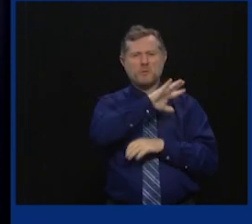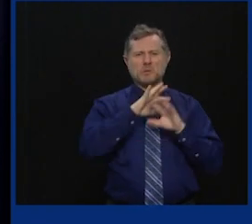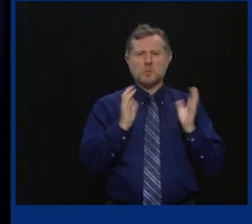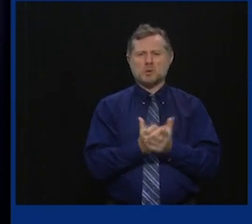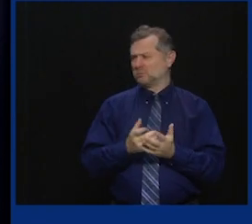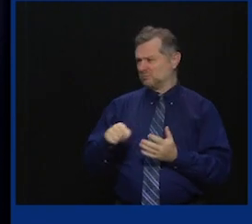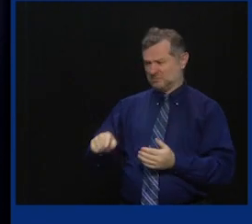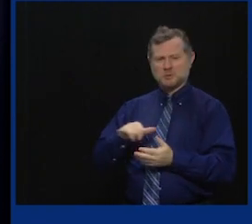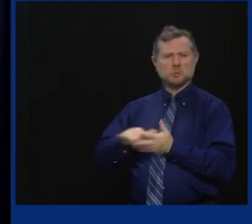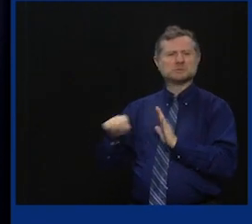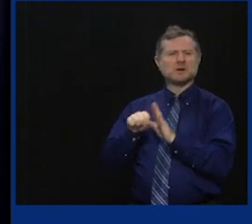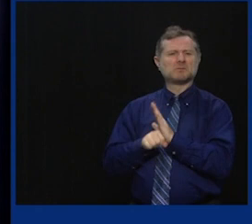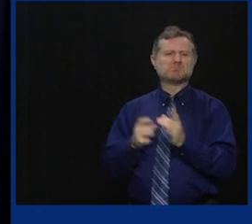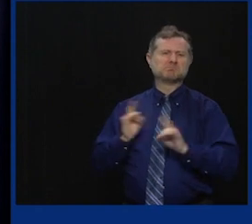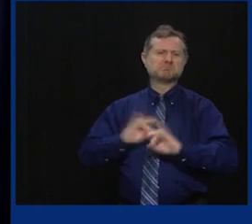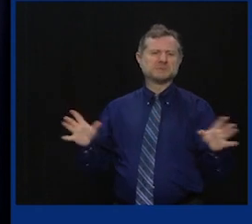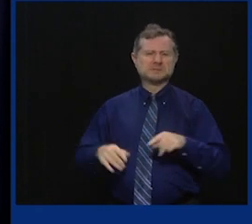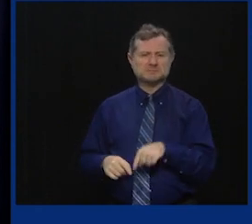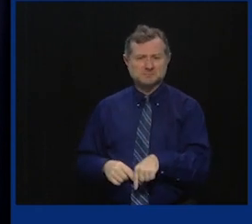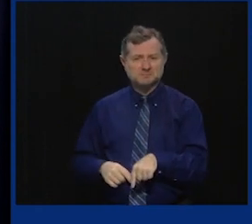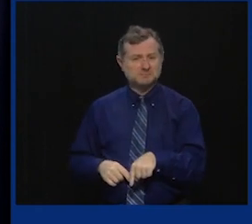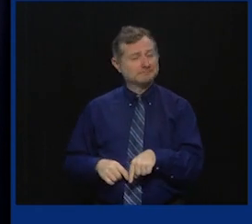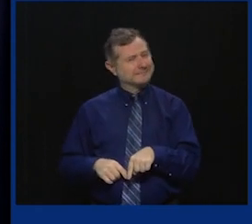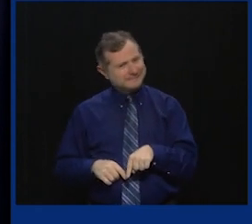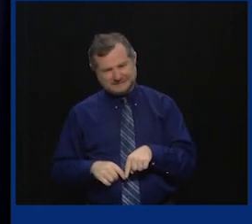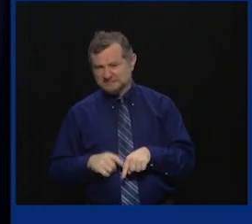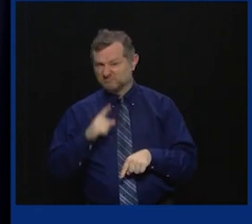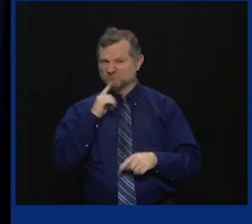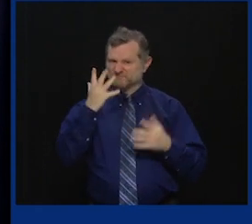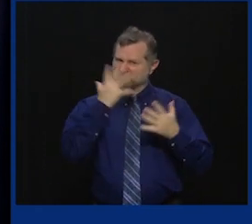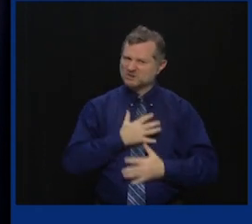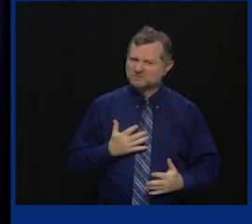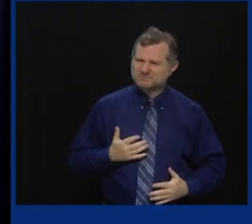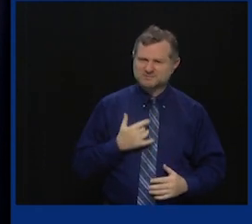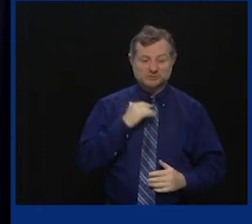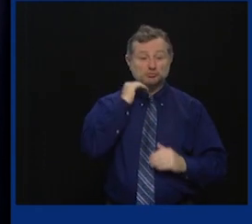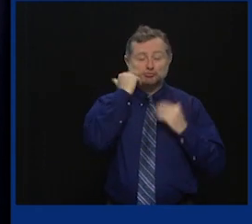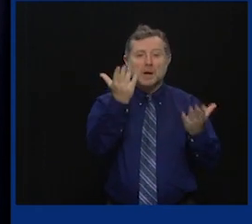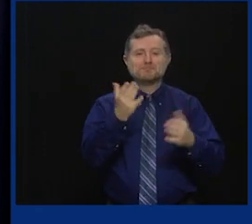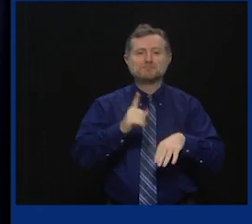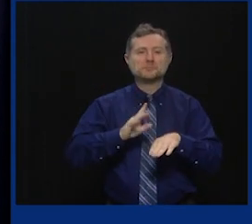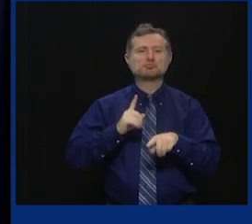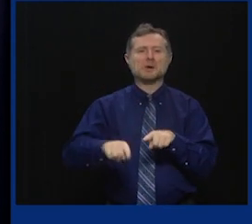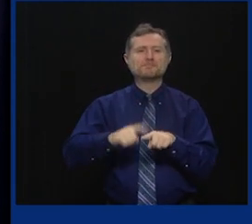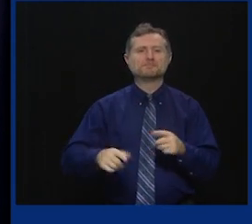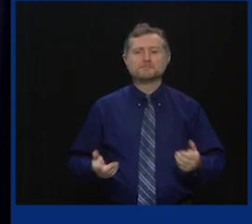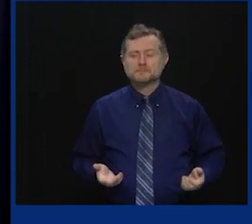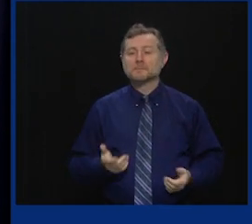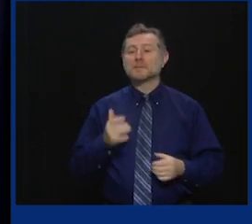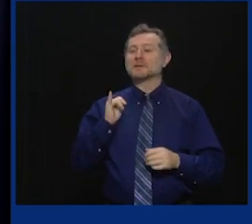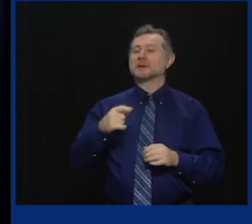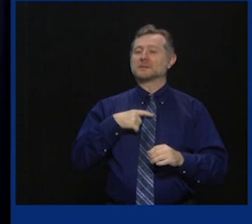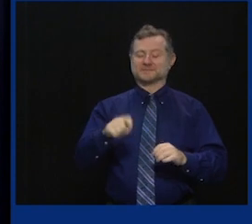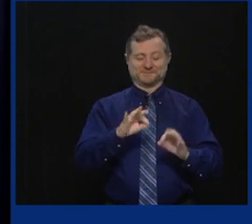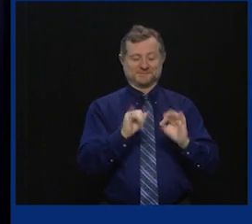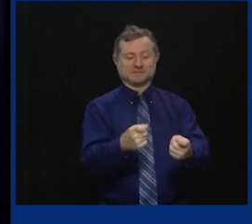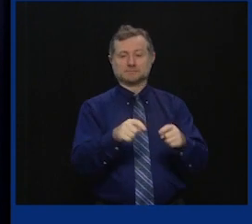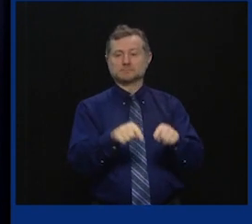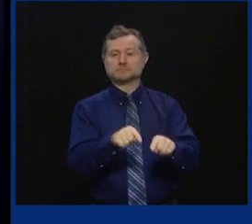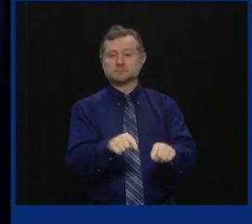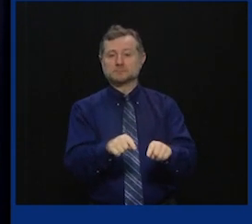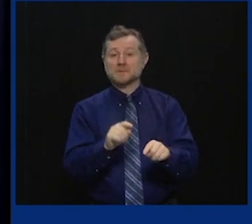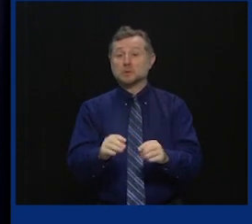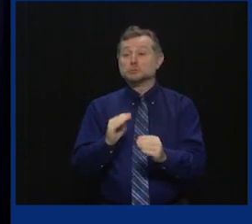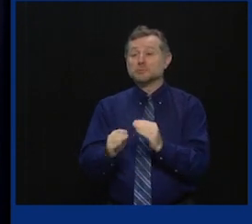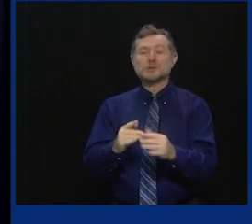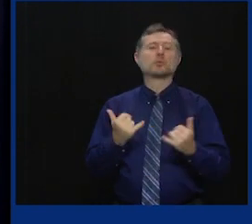That is a point of shame for us, and it needs to be fixed. It's going to be fixed today. And it'll put us among the ranks of others,